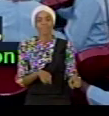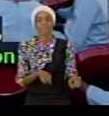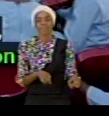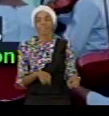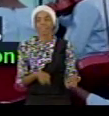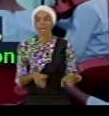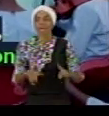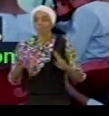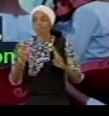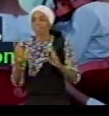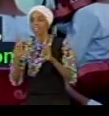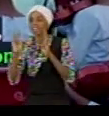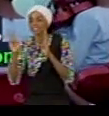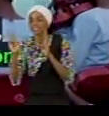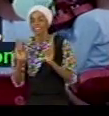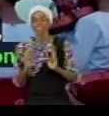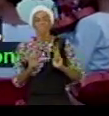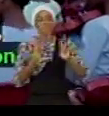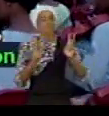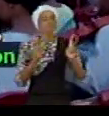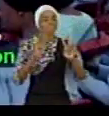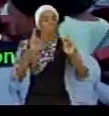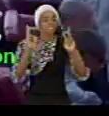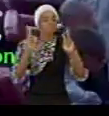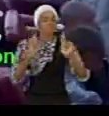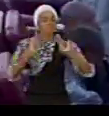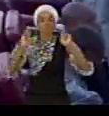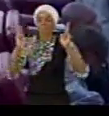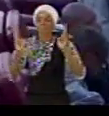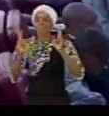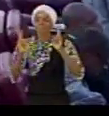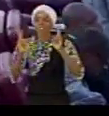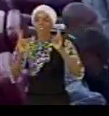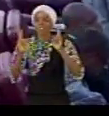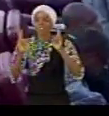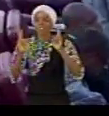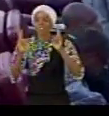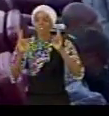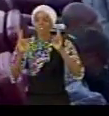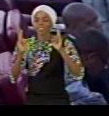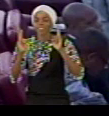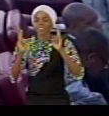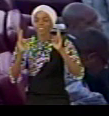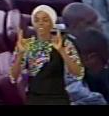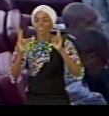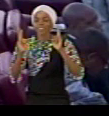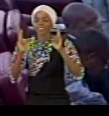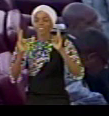victory in my soul I am